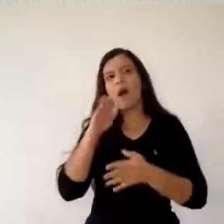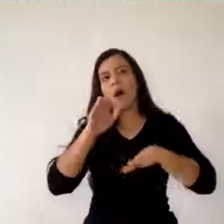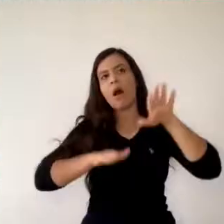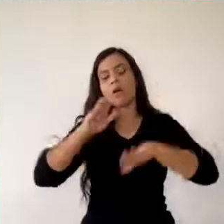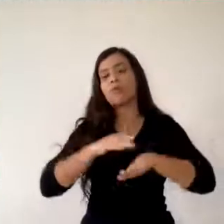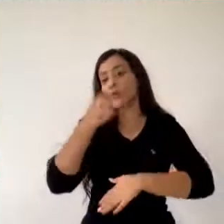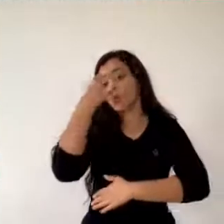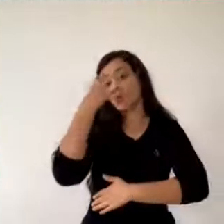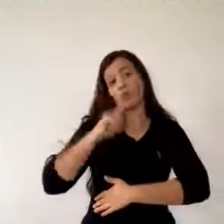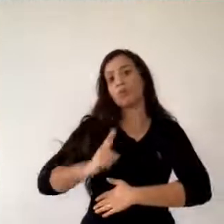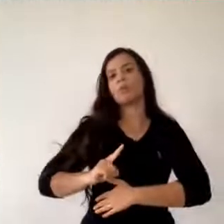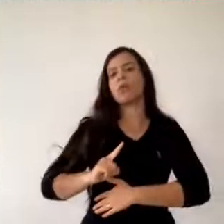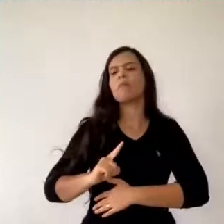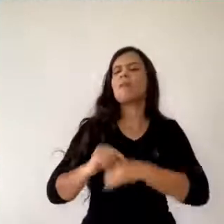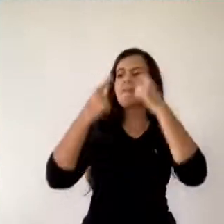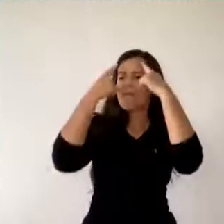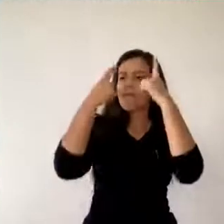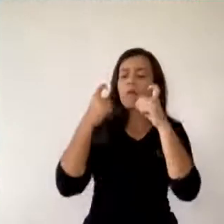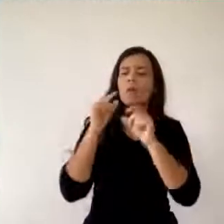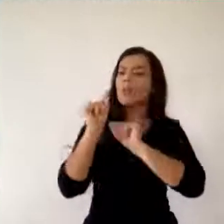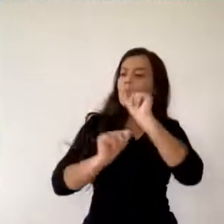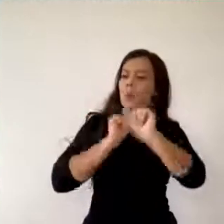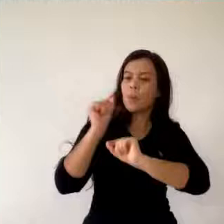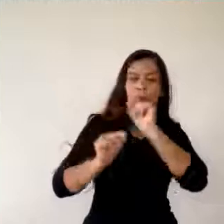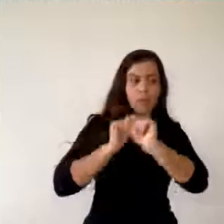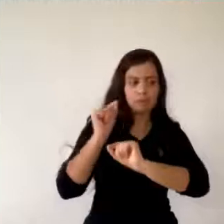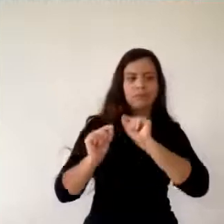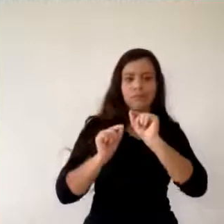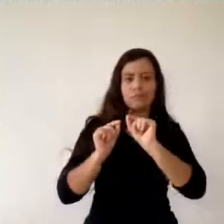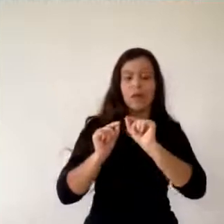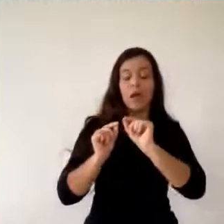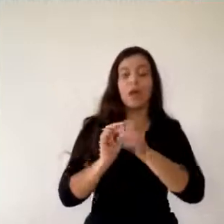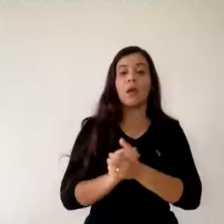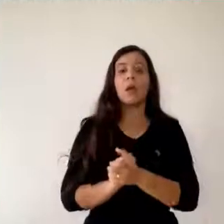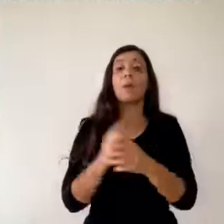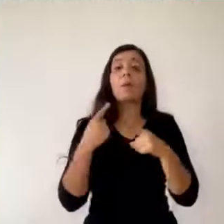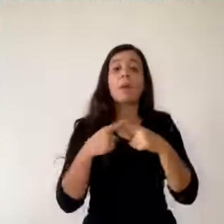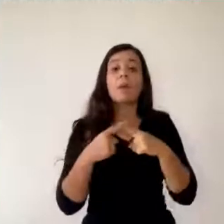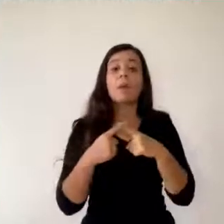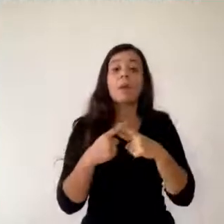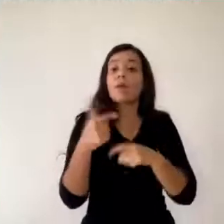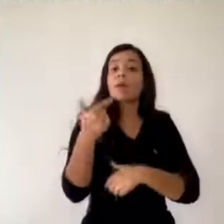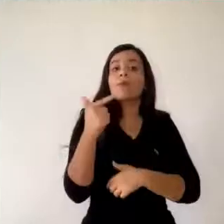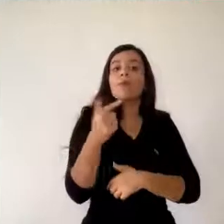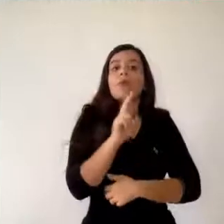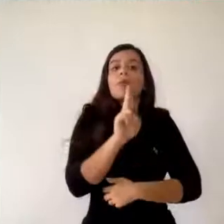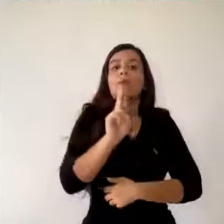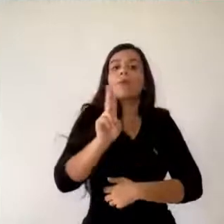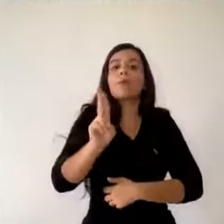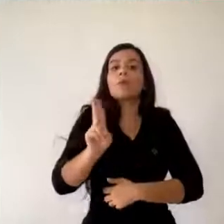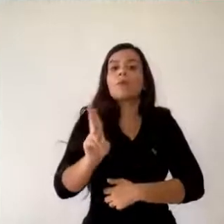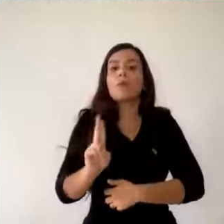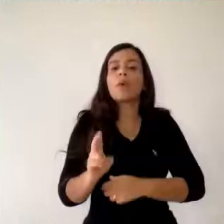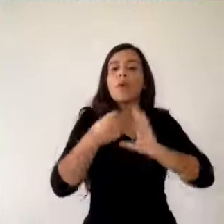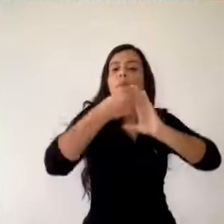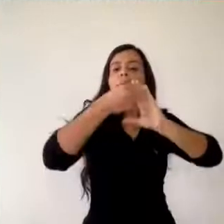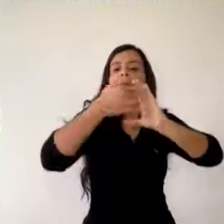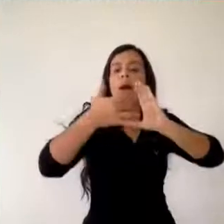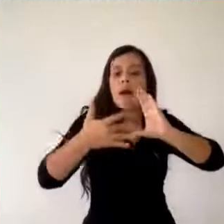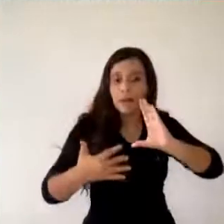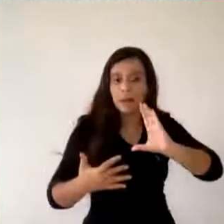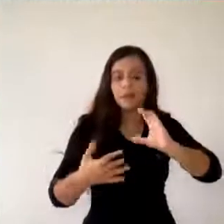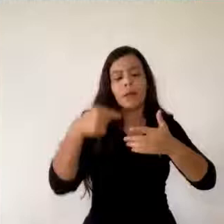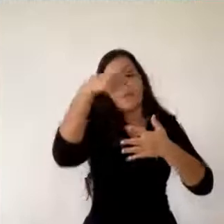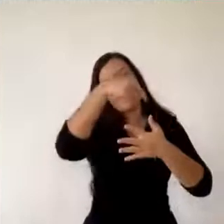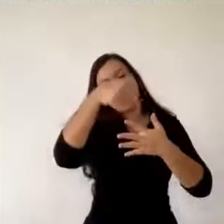why don't people know that that's violence when it goes beyond that? When we don't name it, why don't we